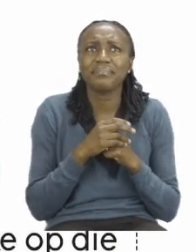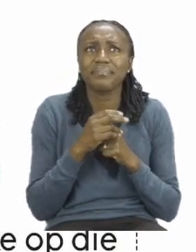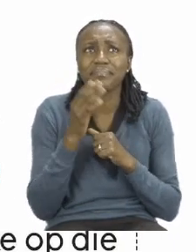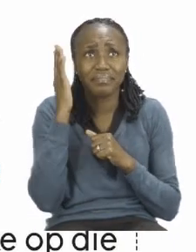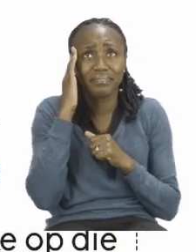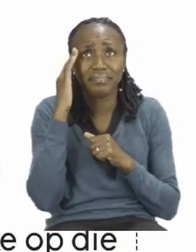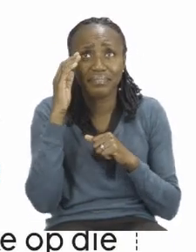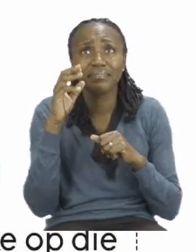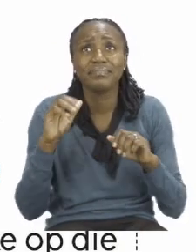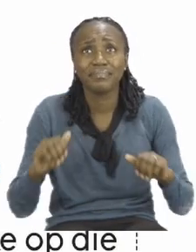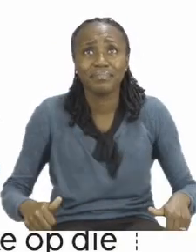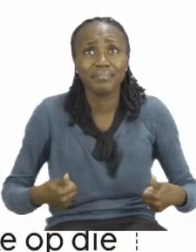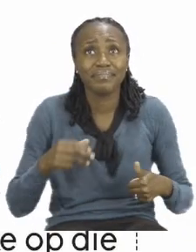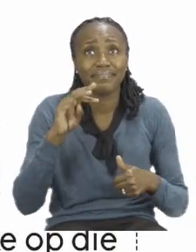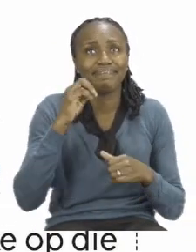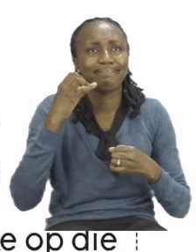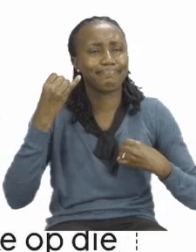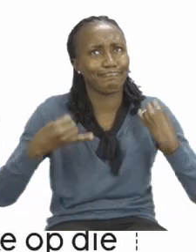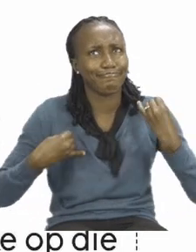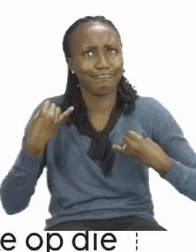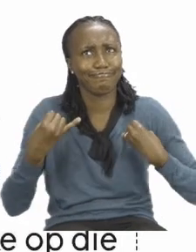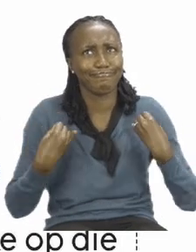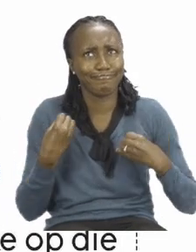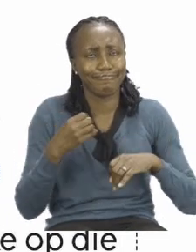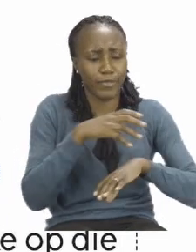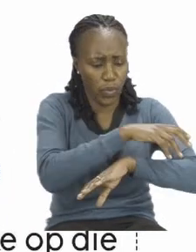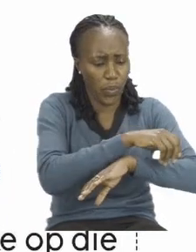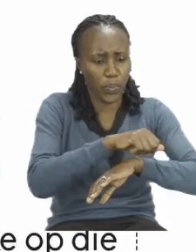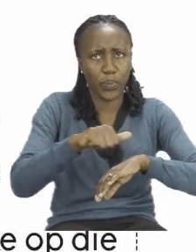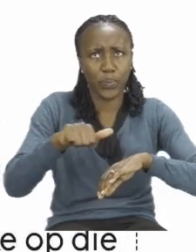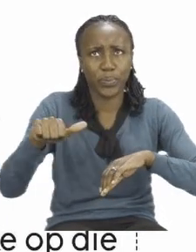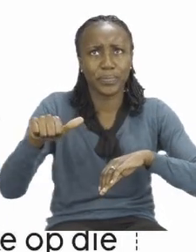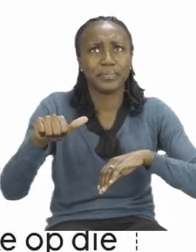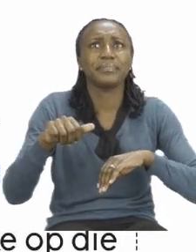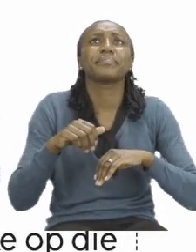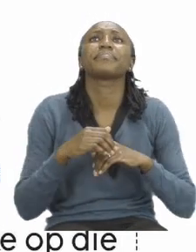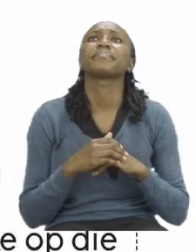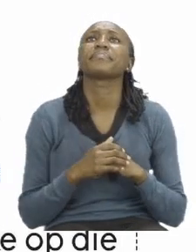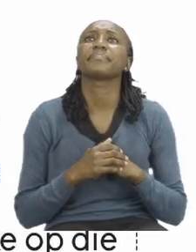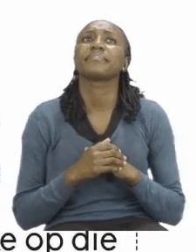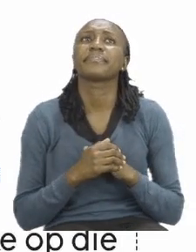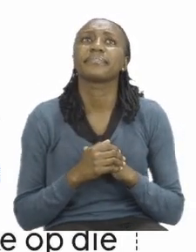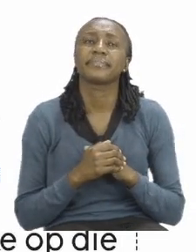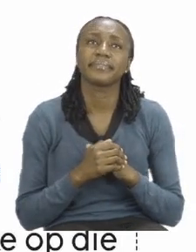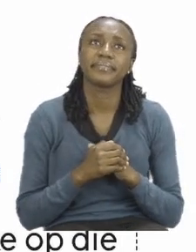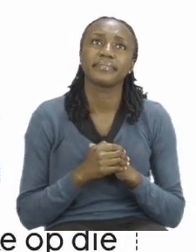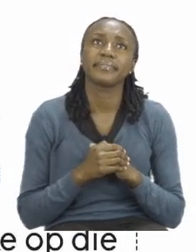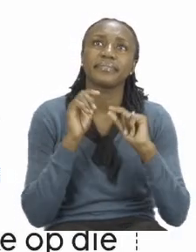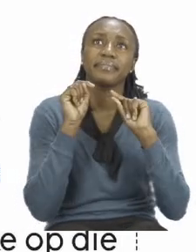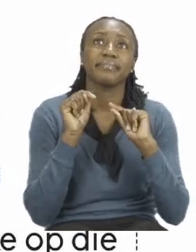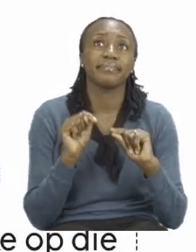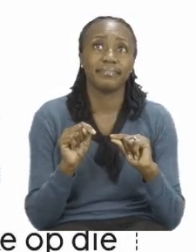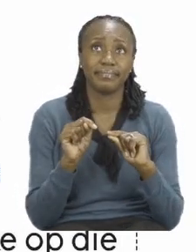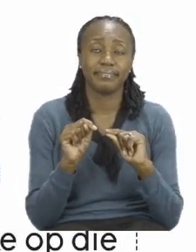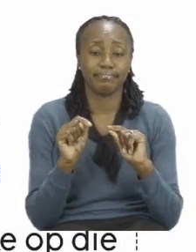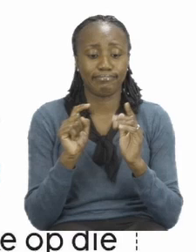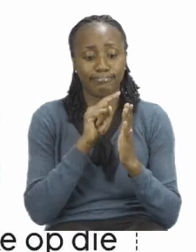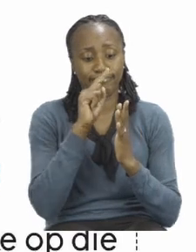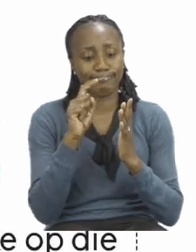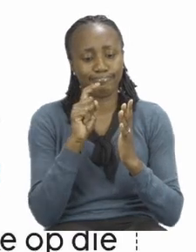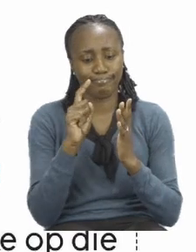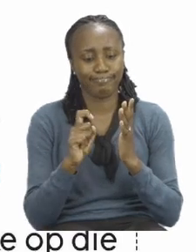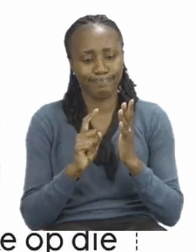at the beach. Now that we are done reading it a first time, it's important for us to read our questions.